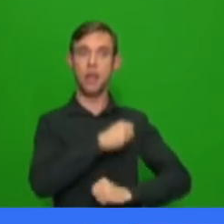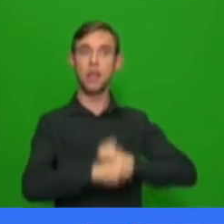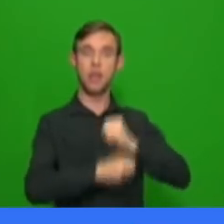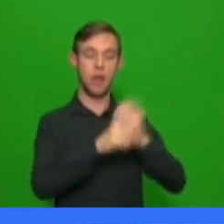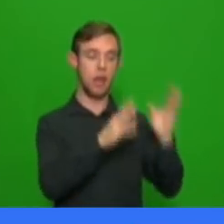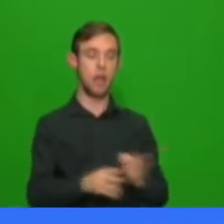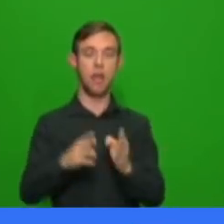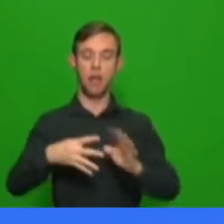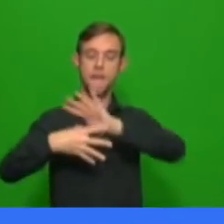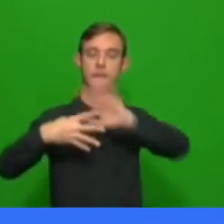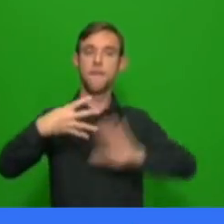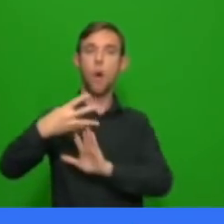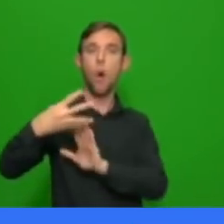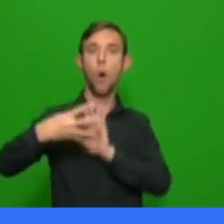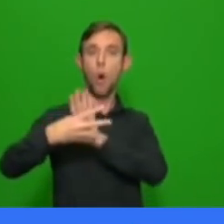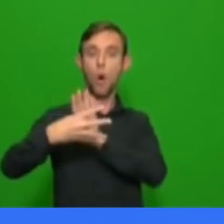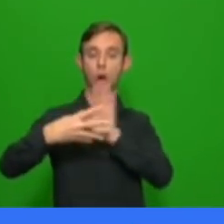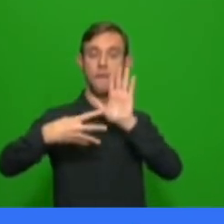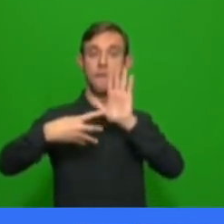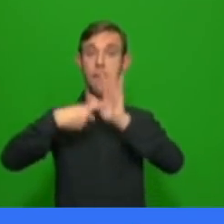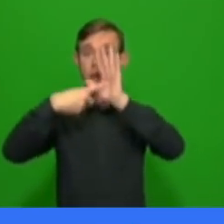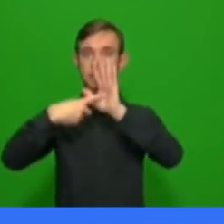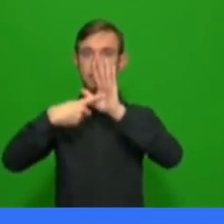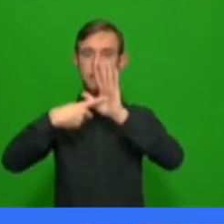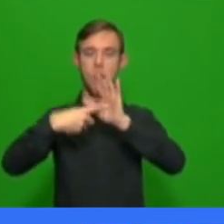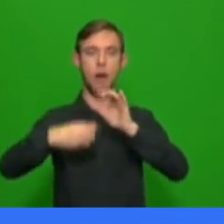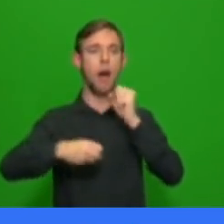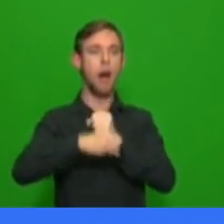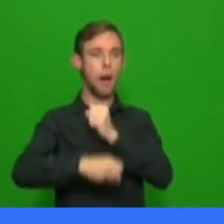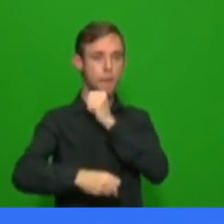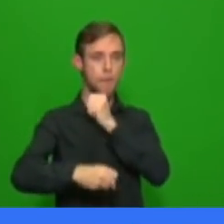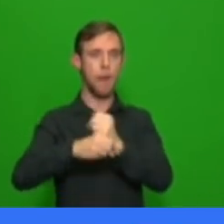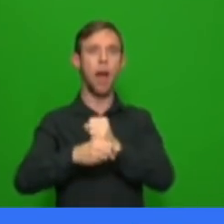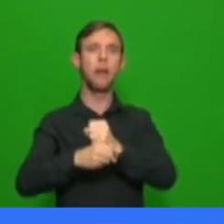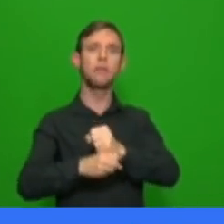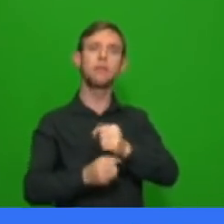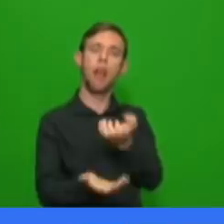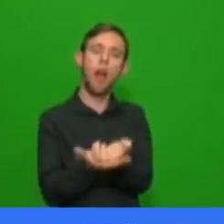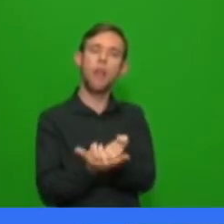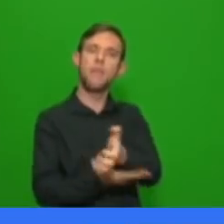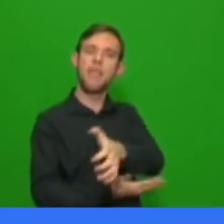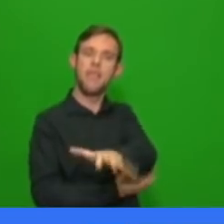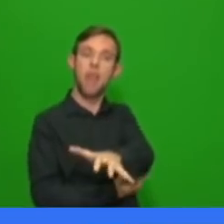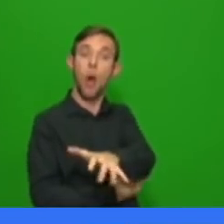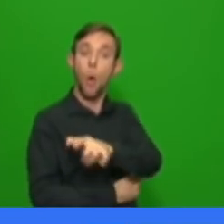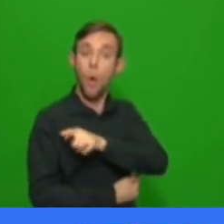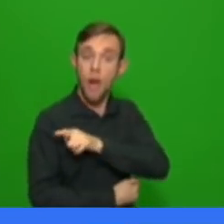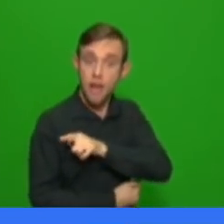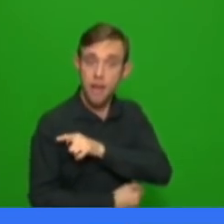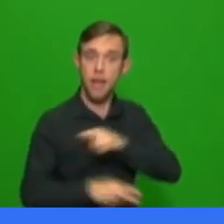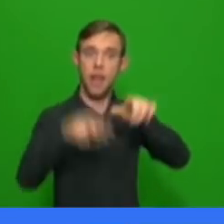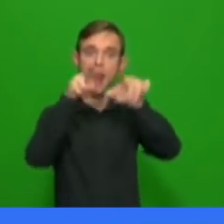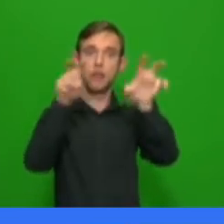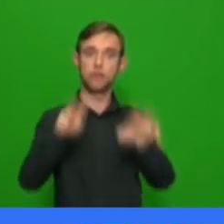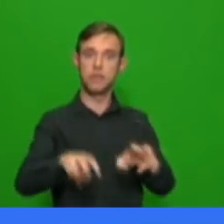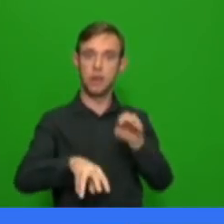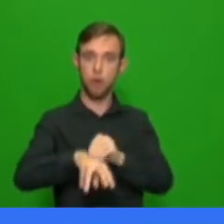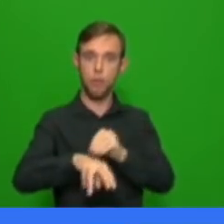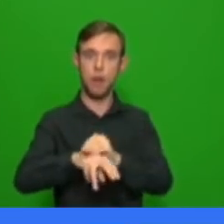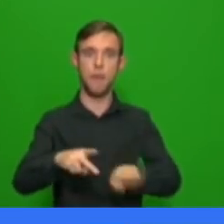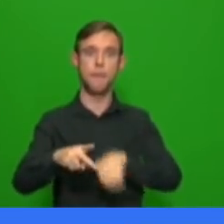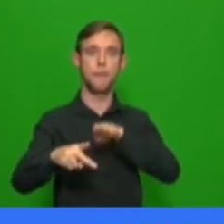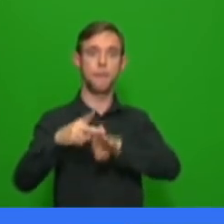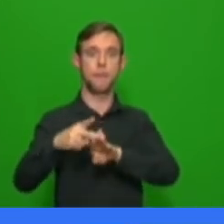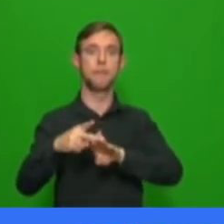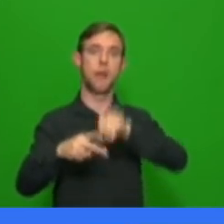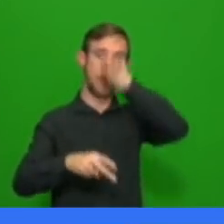major gold mine contributed to a weak first quarter performance. Business and consumer confidence continue